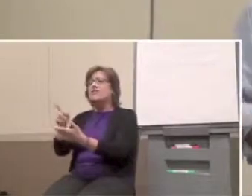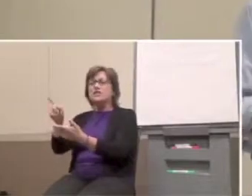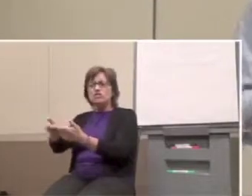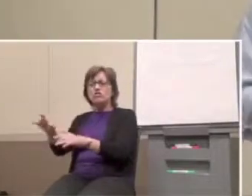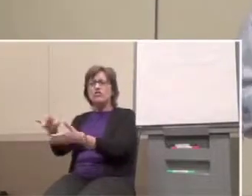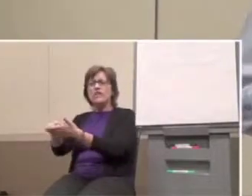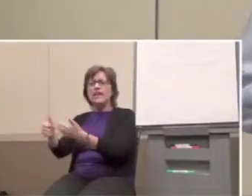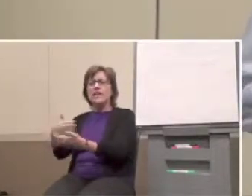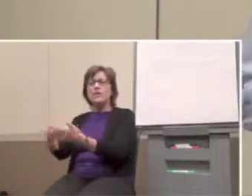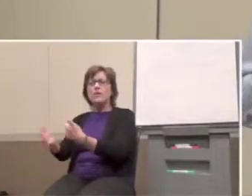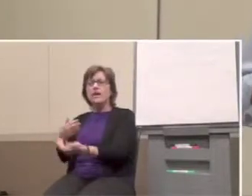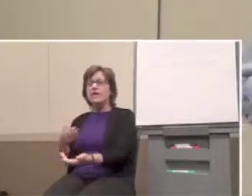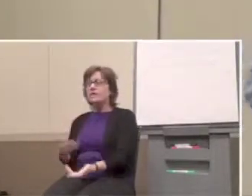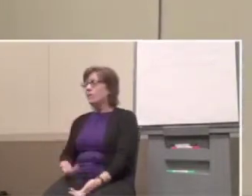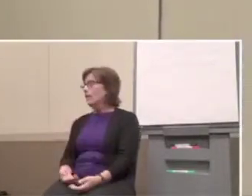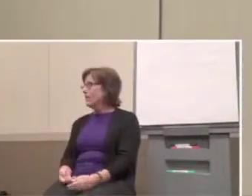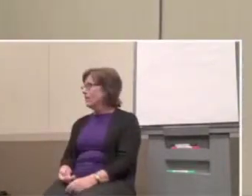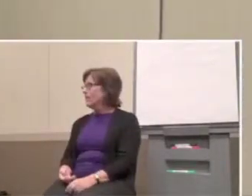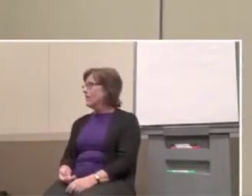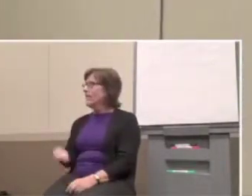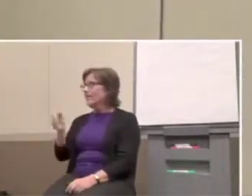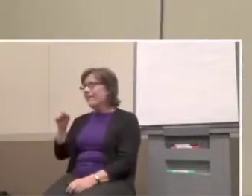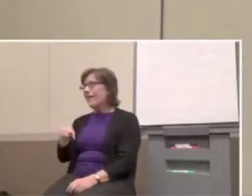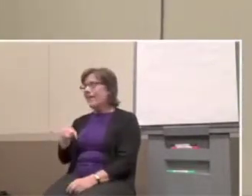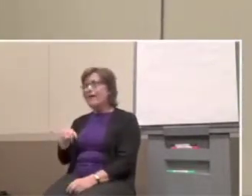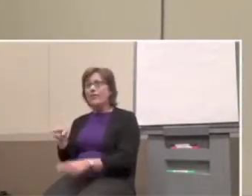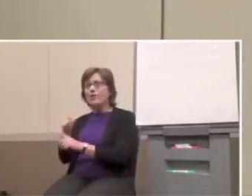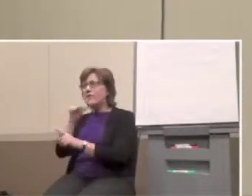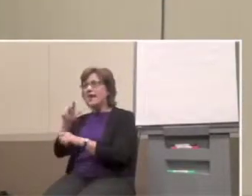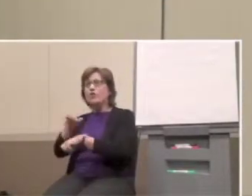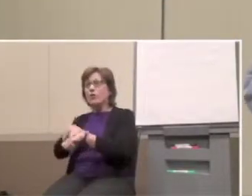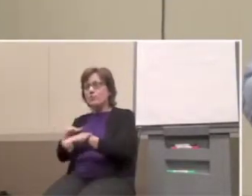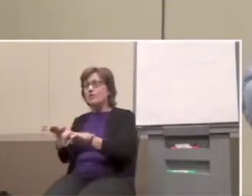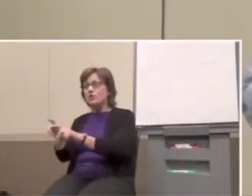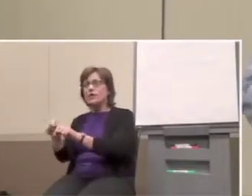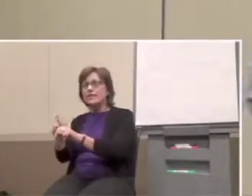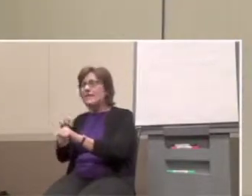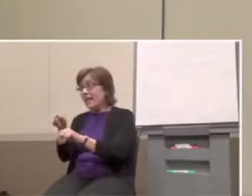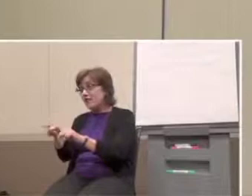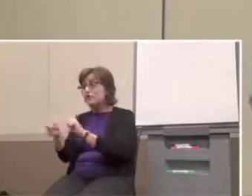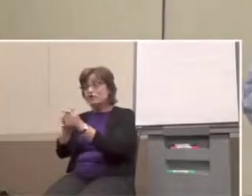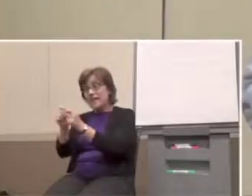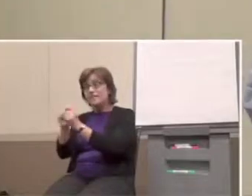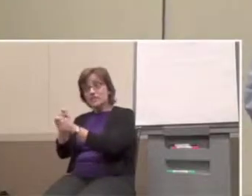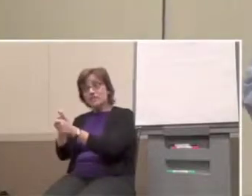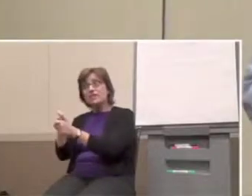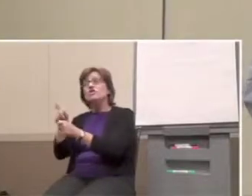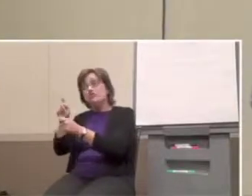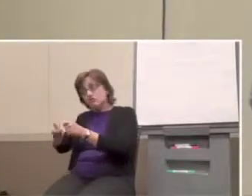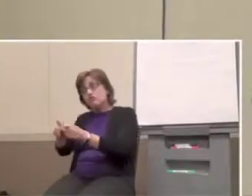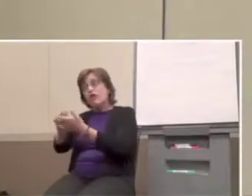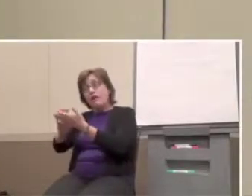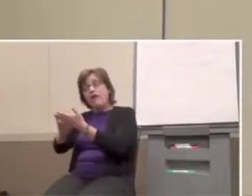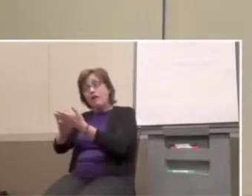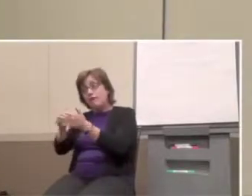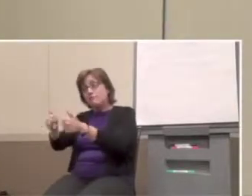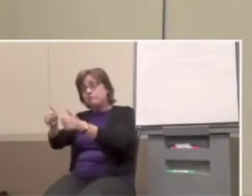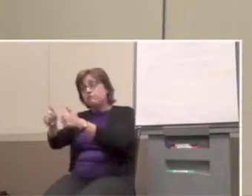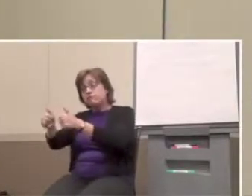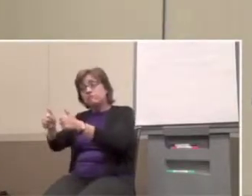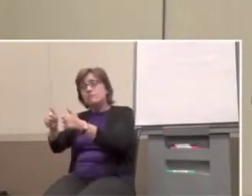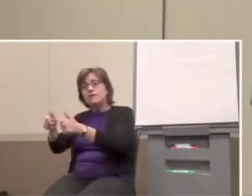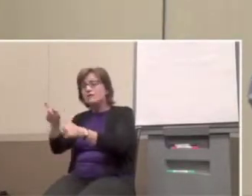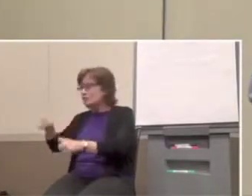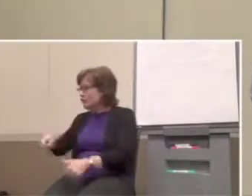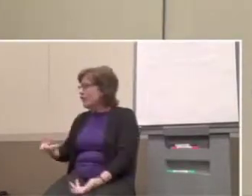yeah, you kind of do. If they are normally not doing that and they're making changes and they're moving forward, then yeah, do the song and the